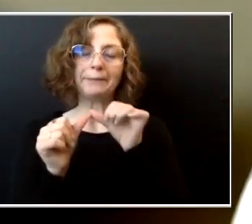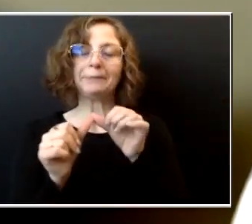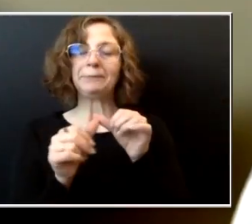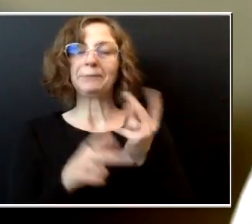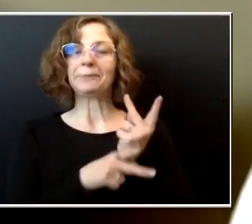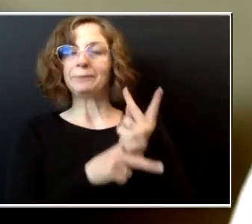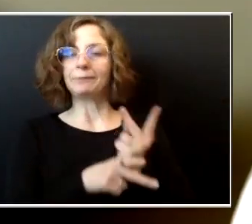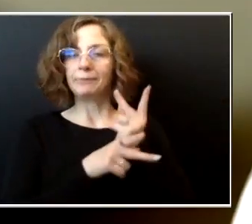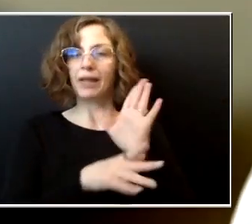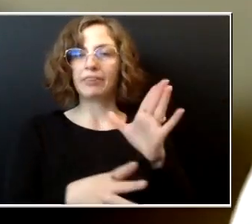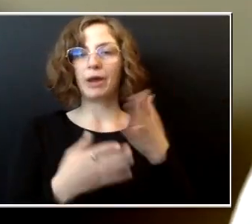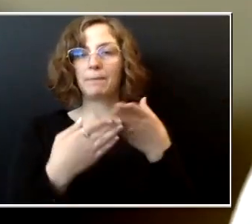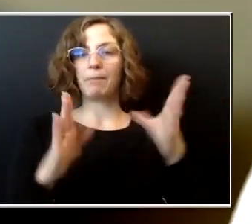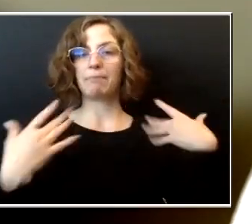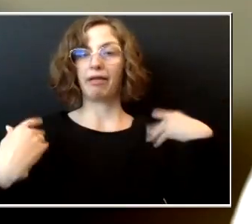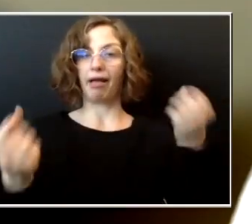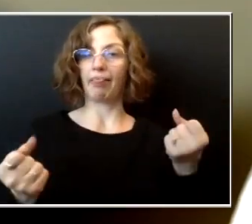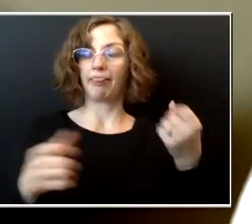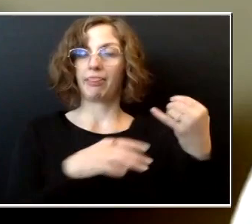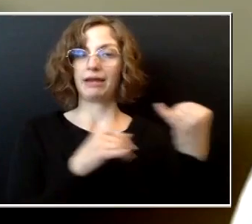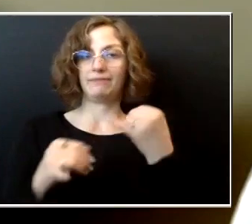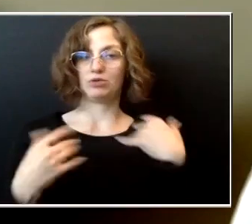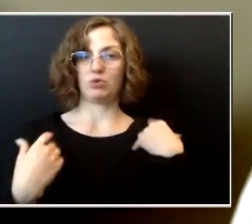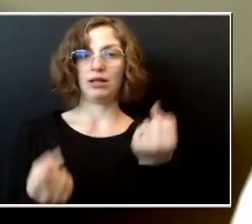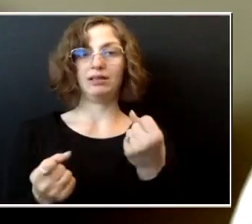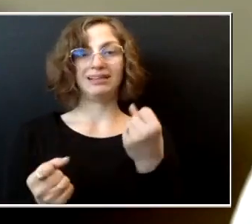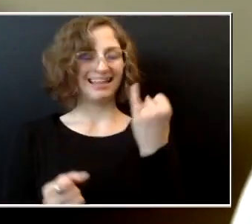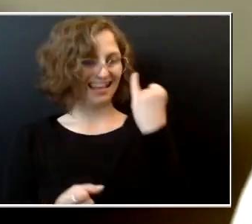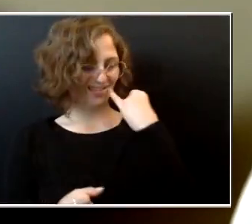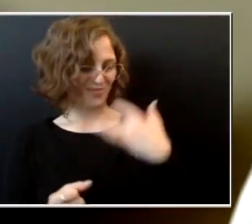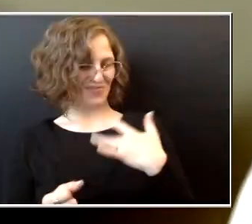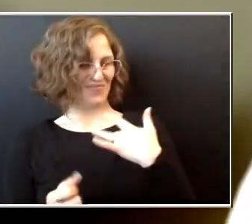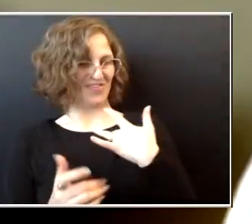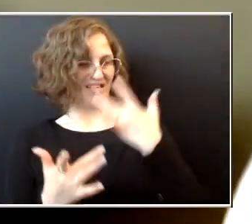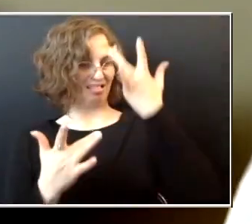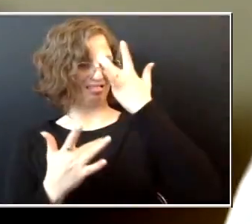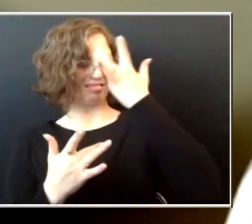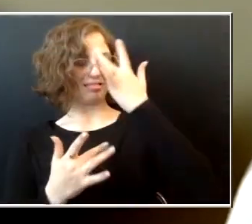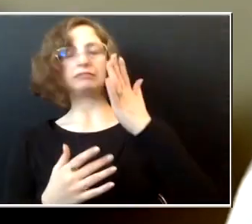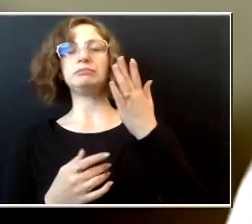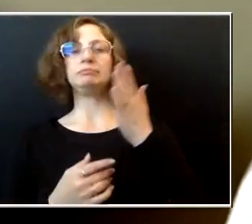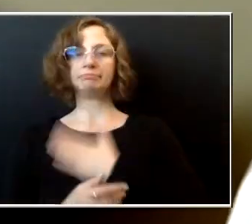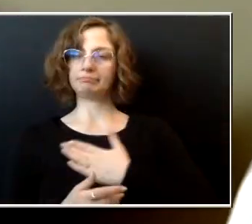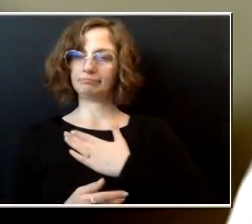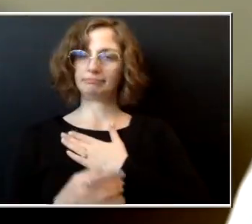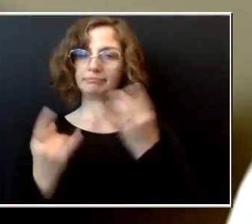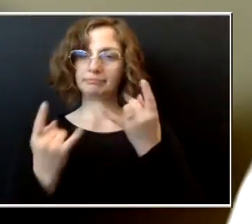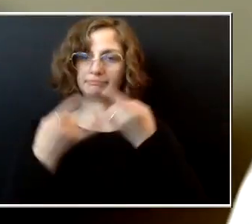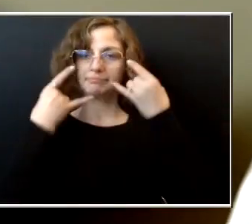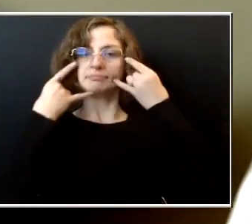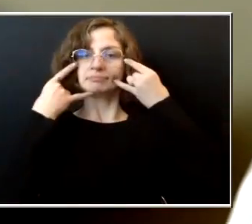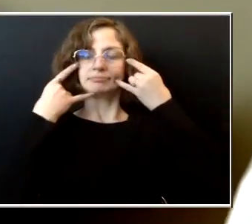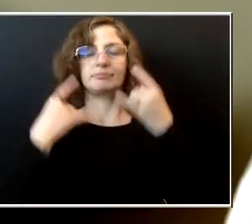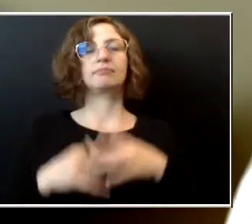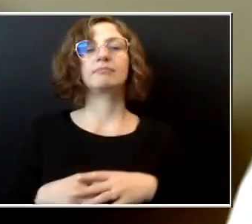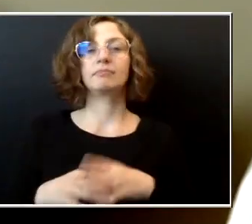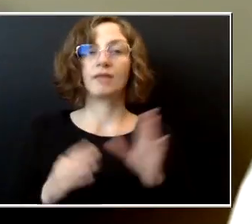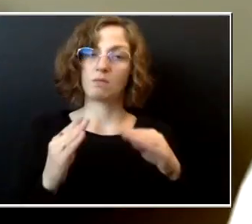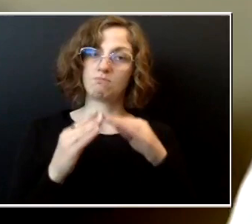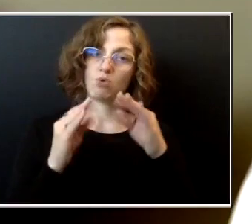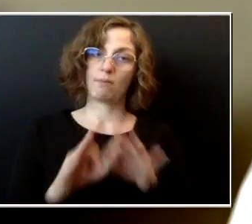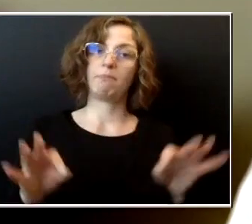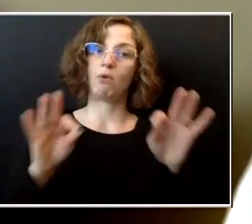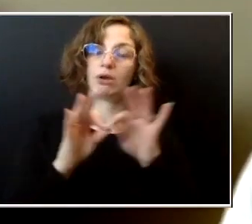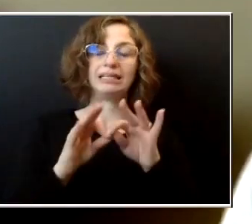individual health measures, always wear a mask if you're feeling you need to, if you're not comfortable. I think more importantly for everyday life also is